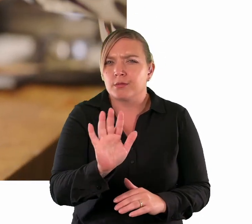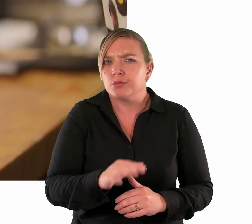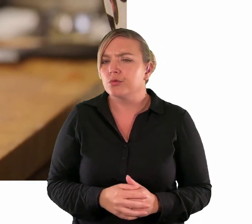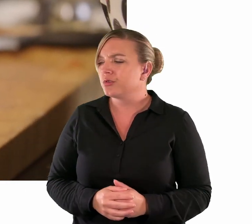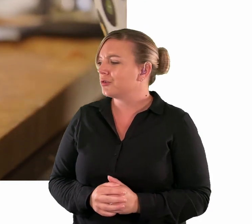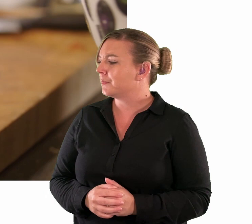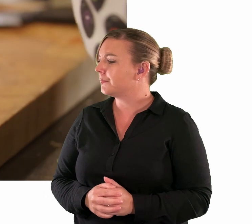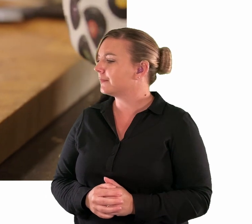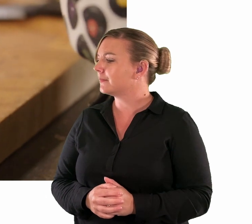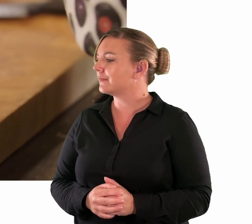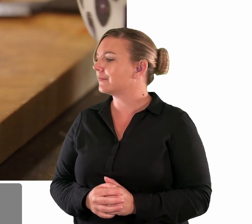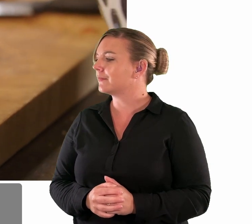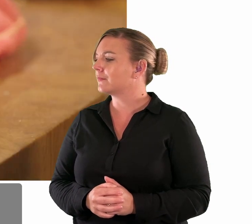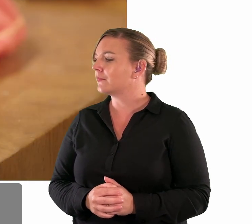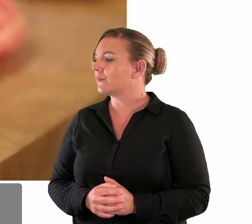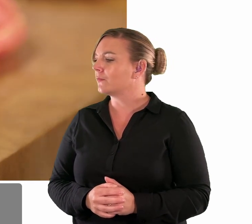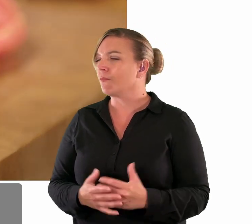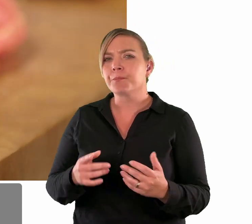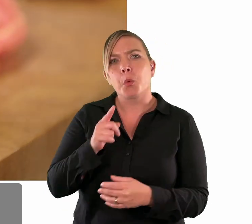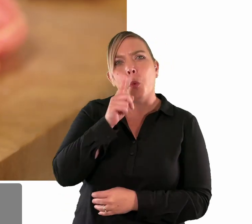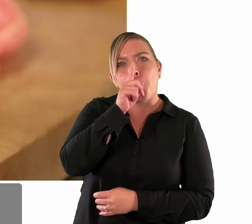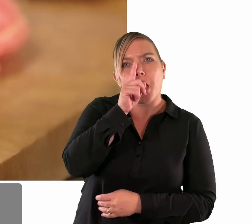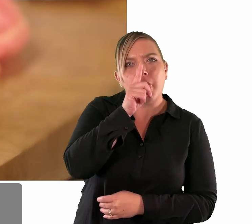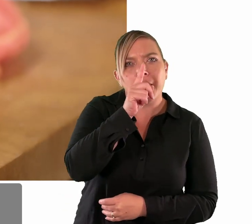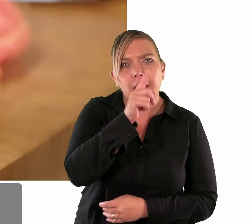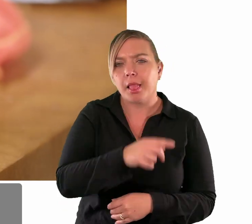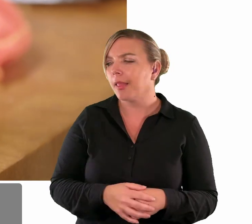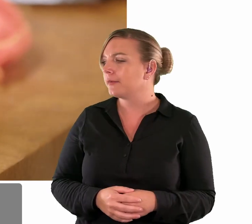really. Half a cup of oil.